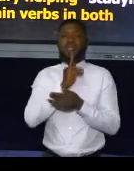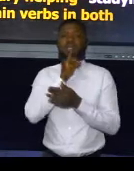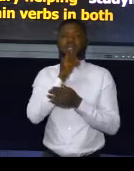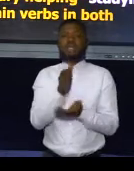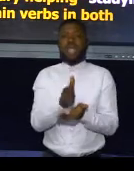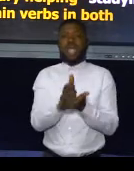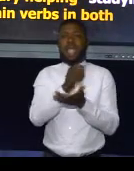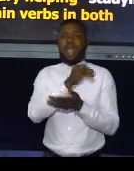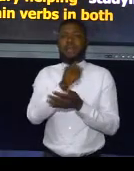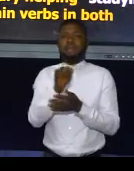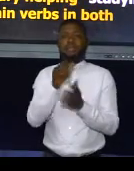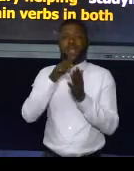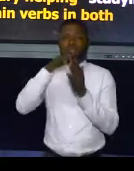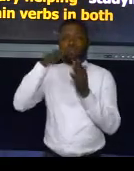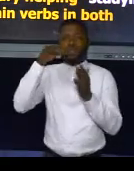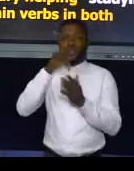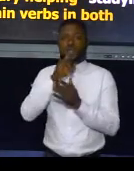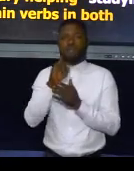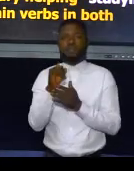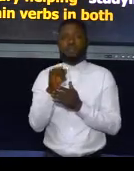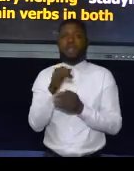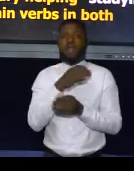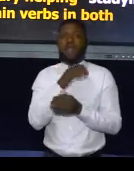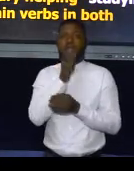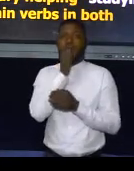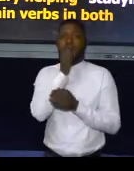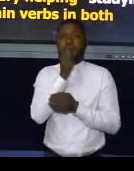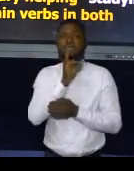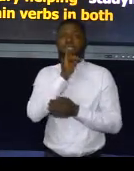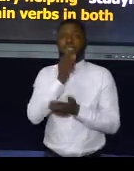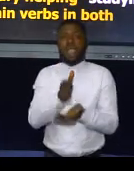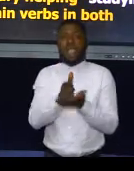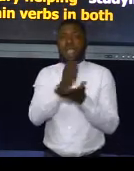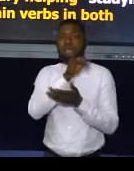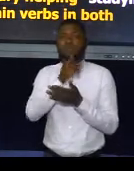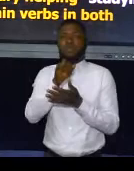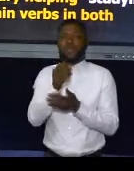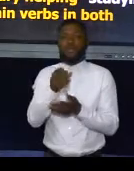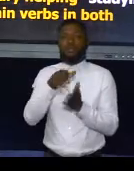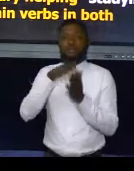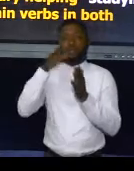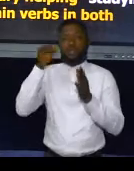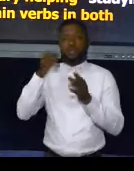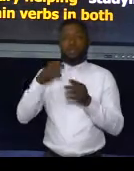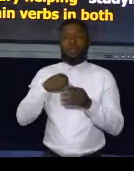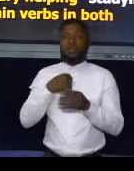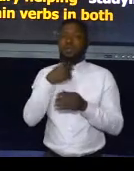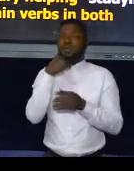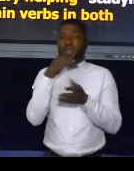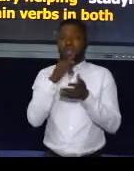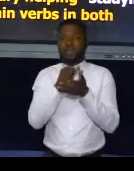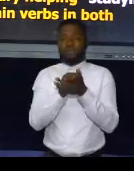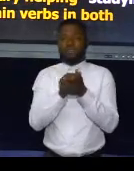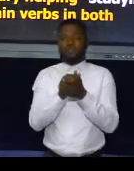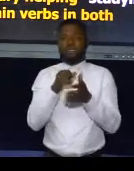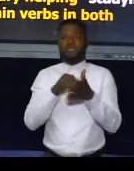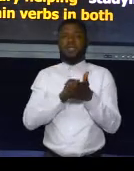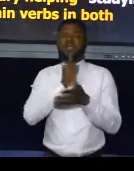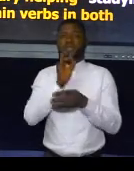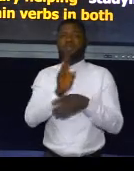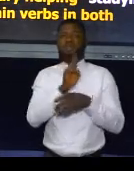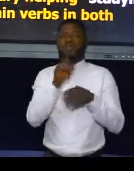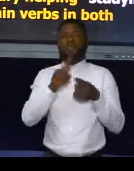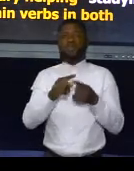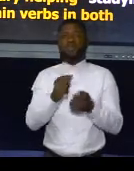helping studying. Am is helping studying. Don't forget we said it that it is used to help